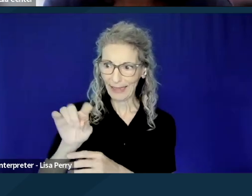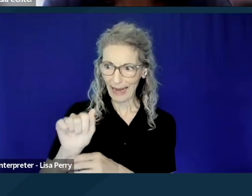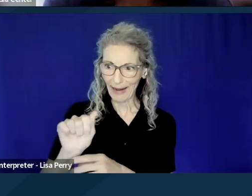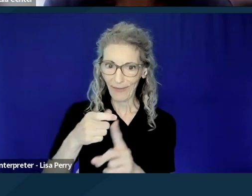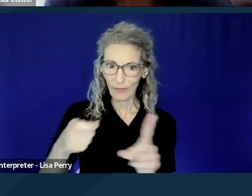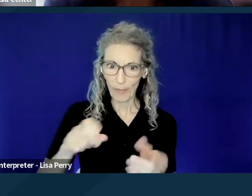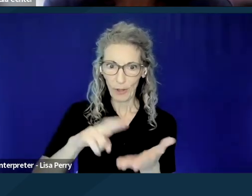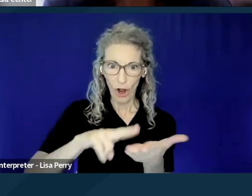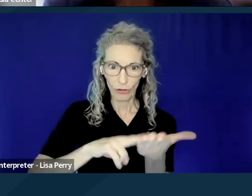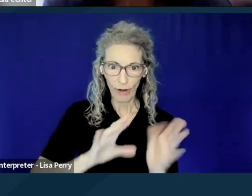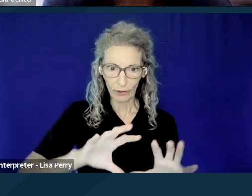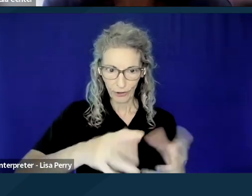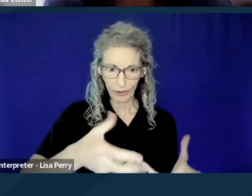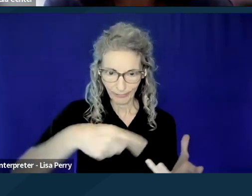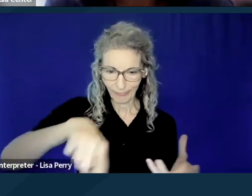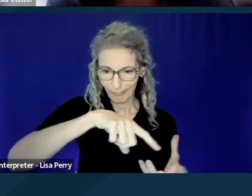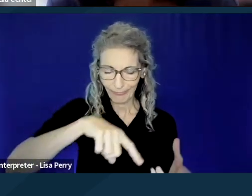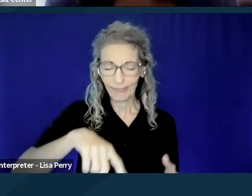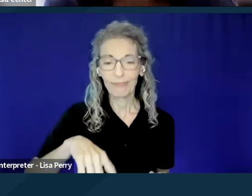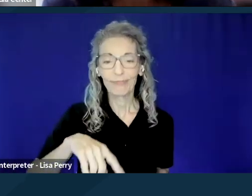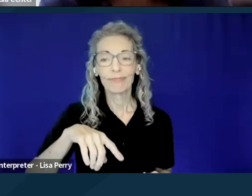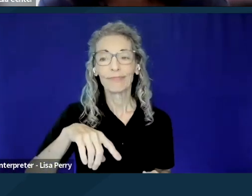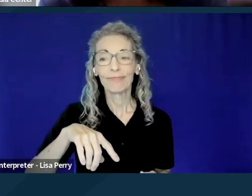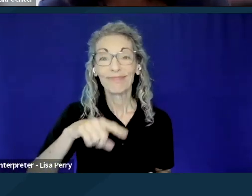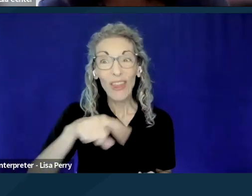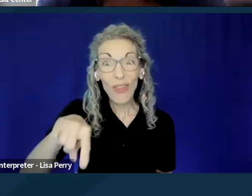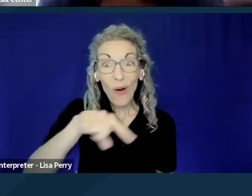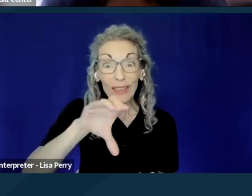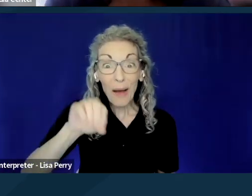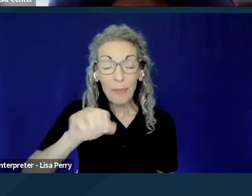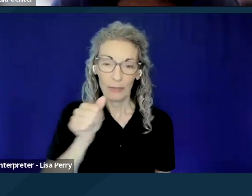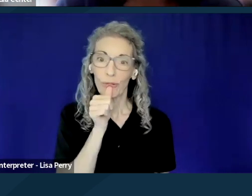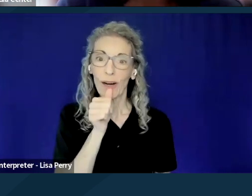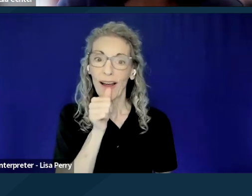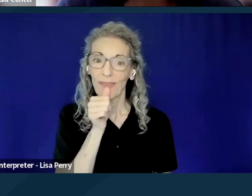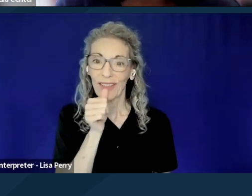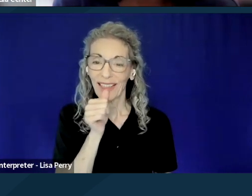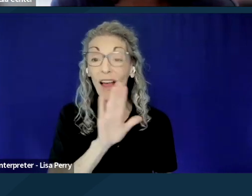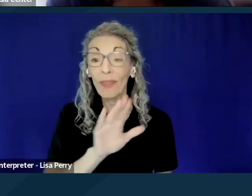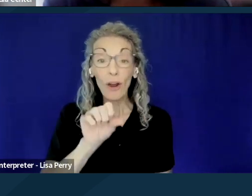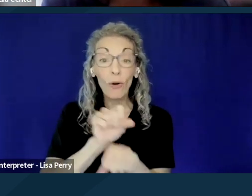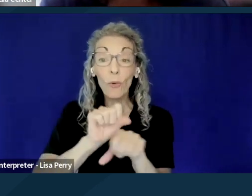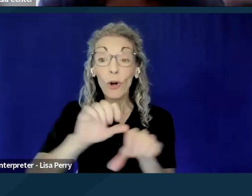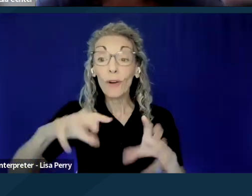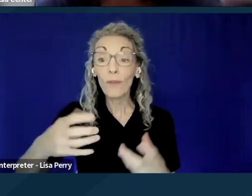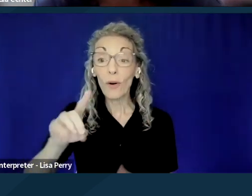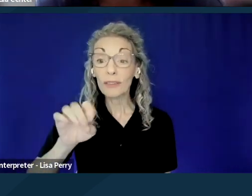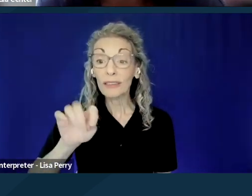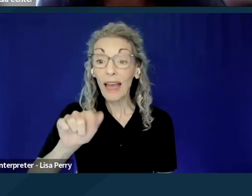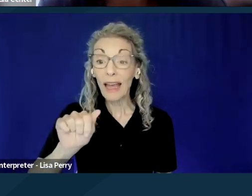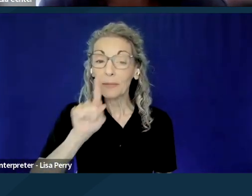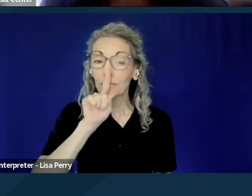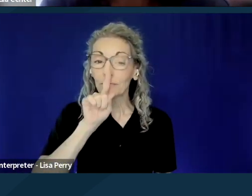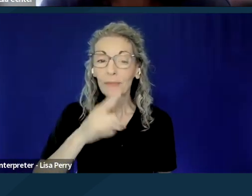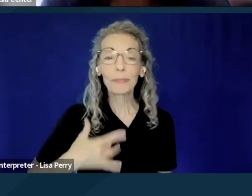these are private companies, so their workforce data is not subject typically to